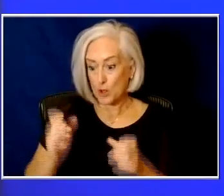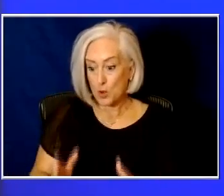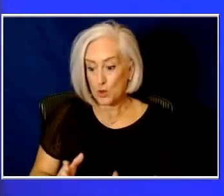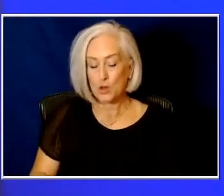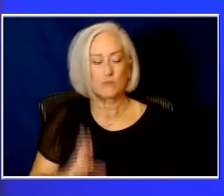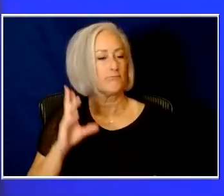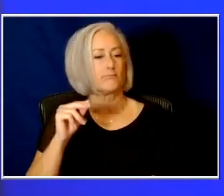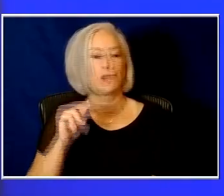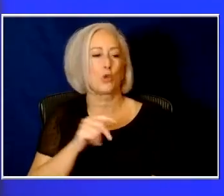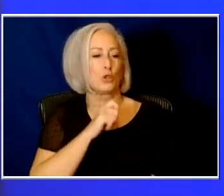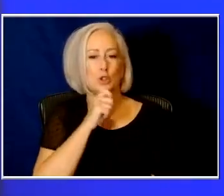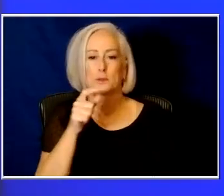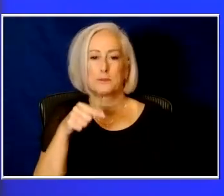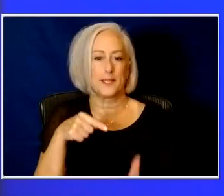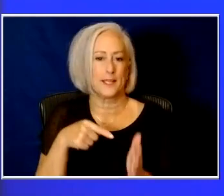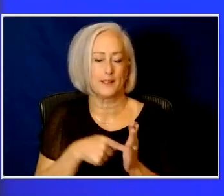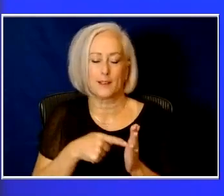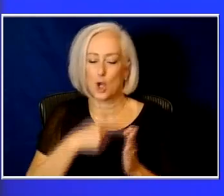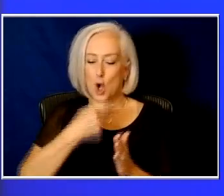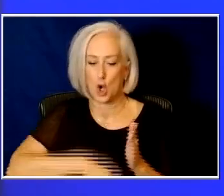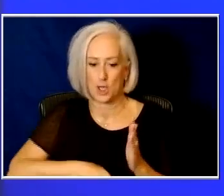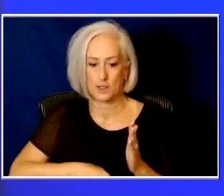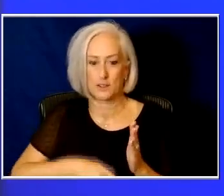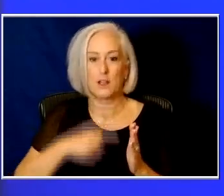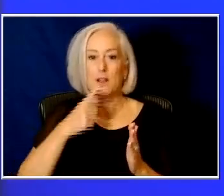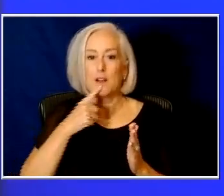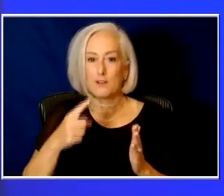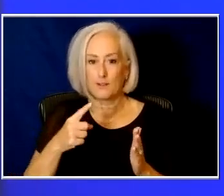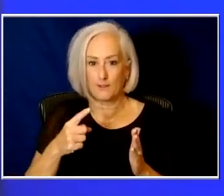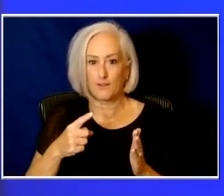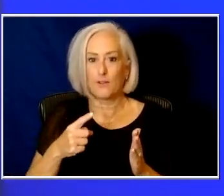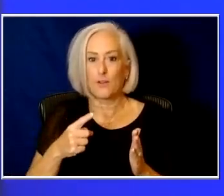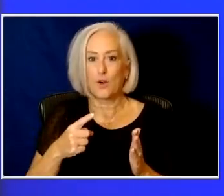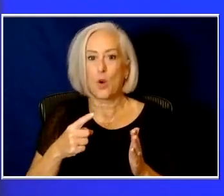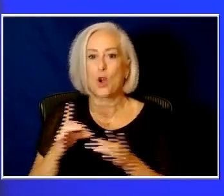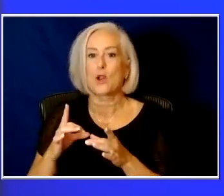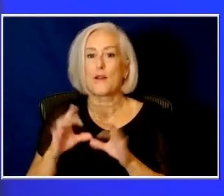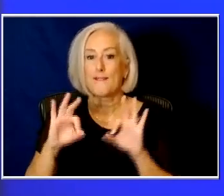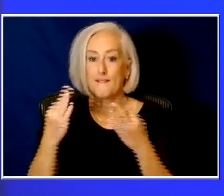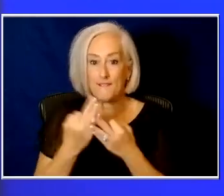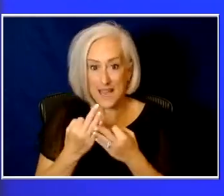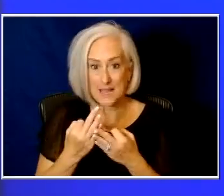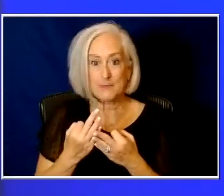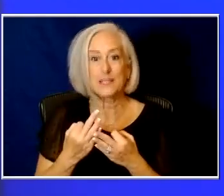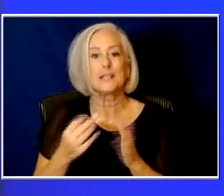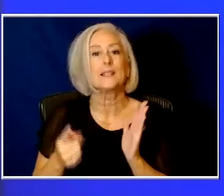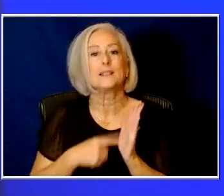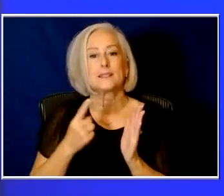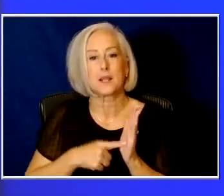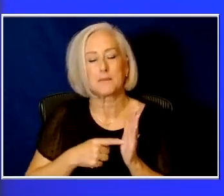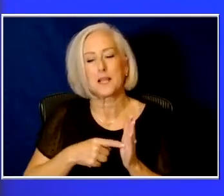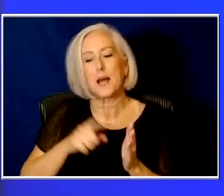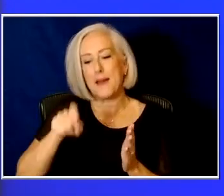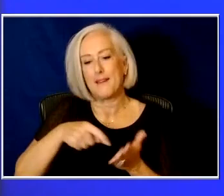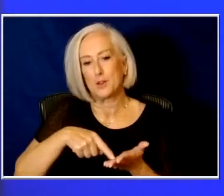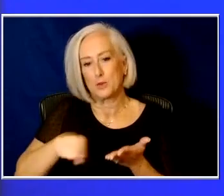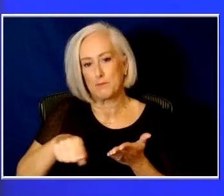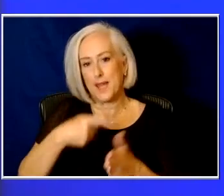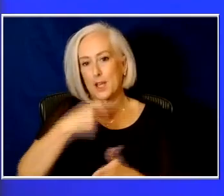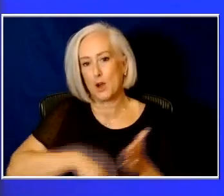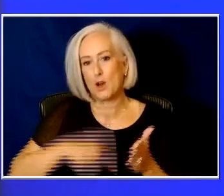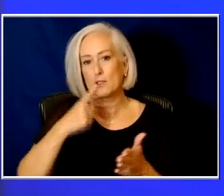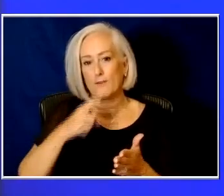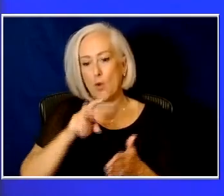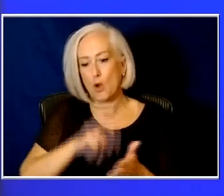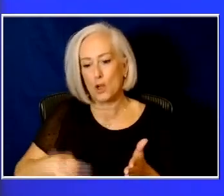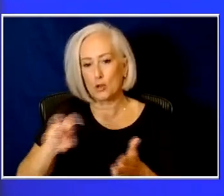donor. For our related donors, sometimes they do incur costs as far as travel and lodging, but anything medical is completely covered. For our